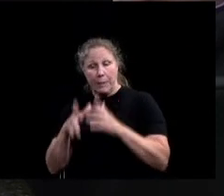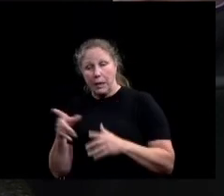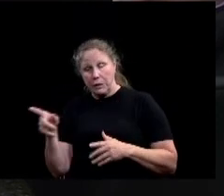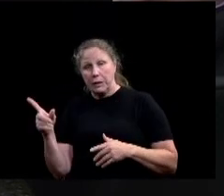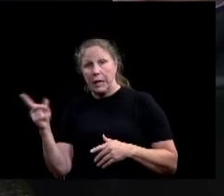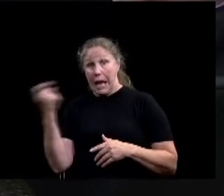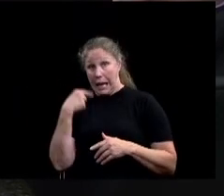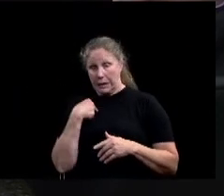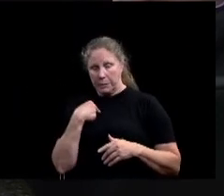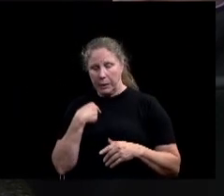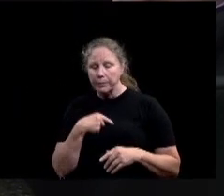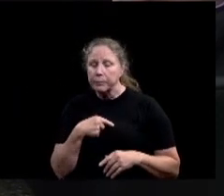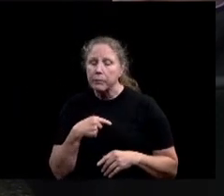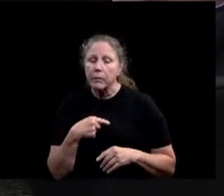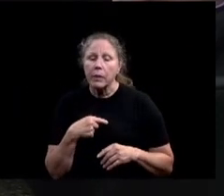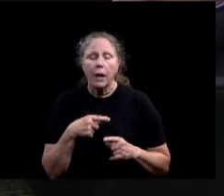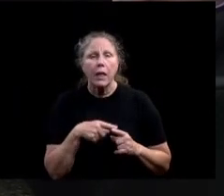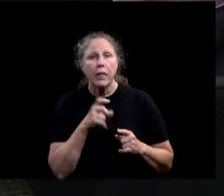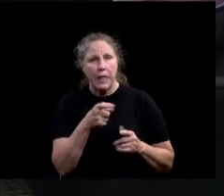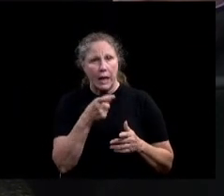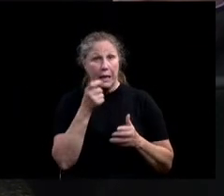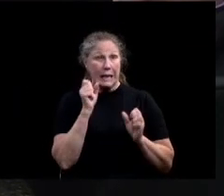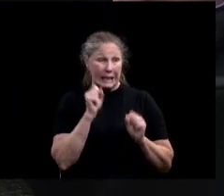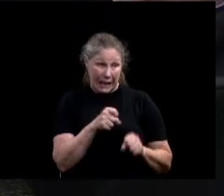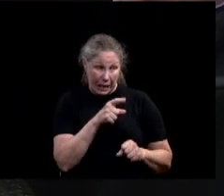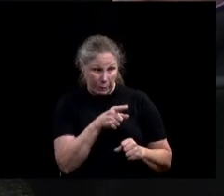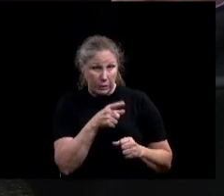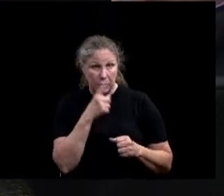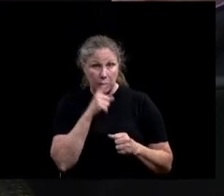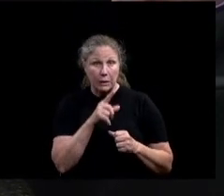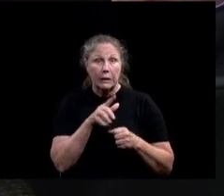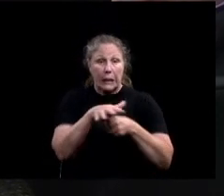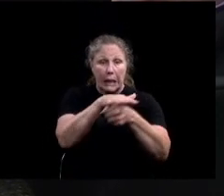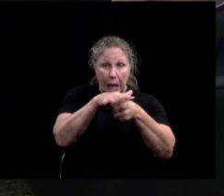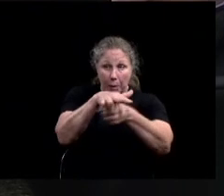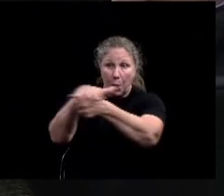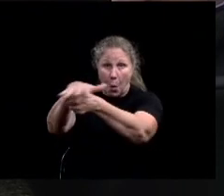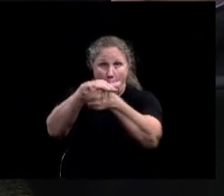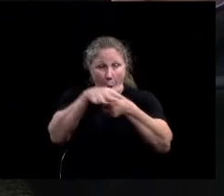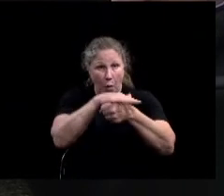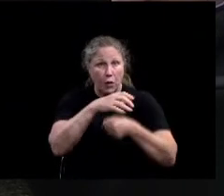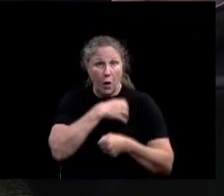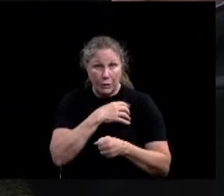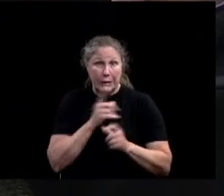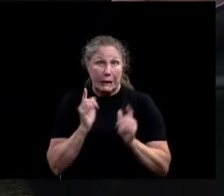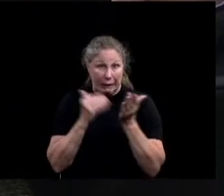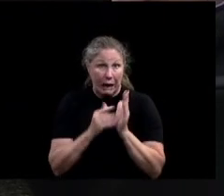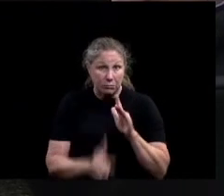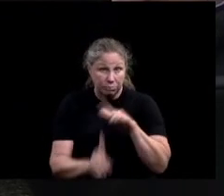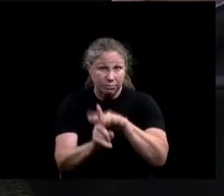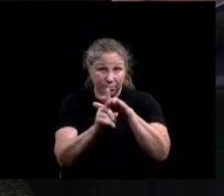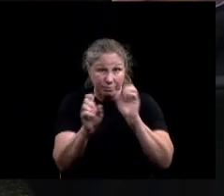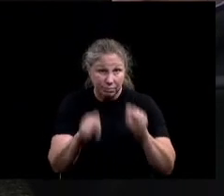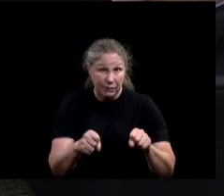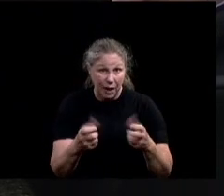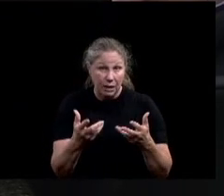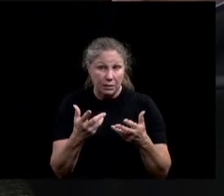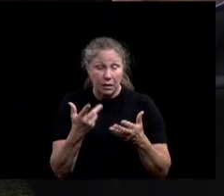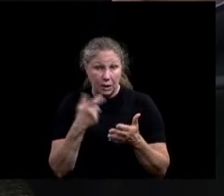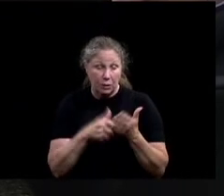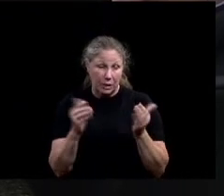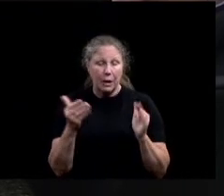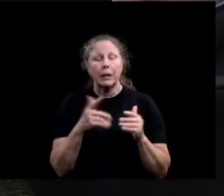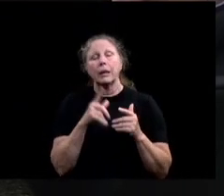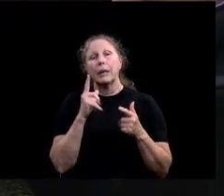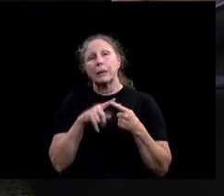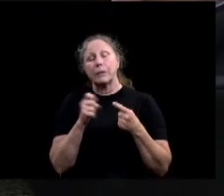of neighborhood police or neighborhood officers. It just comes down for the patrol officers. It comes down to not enough